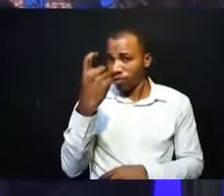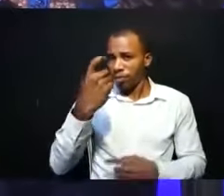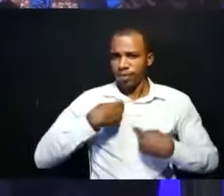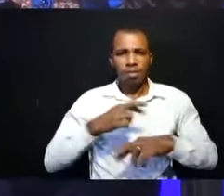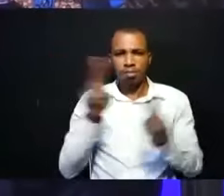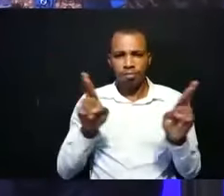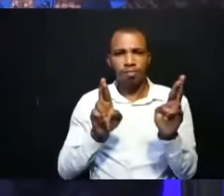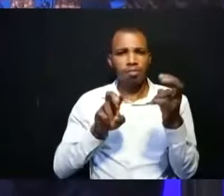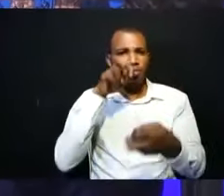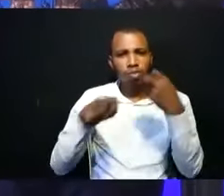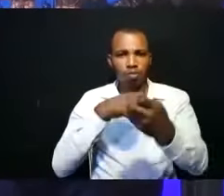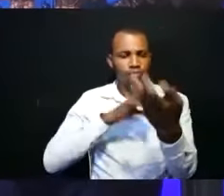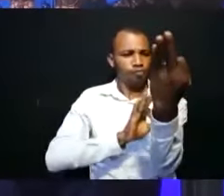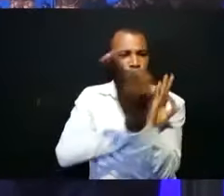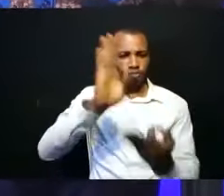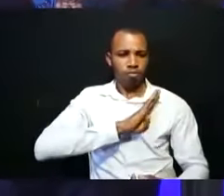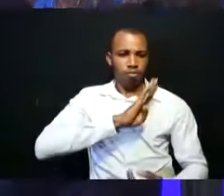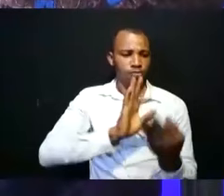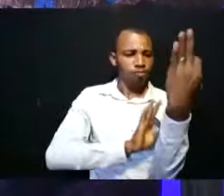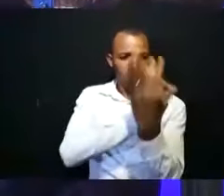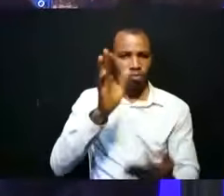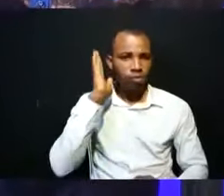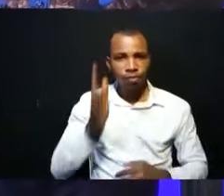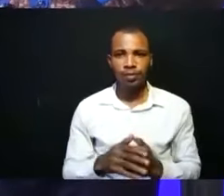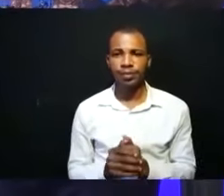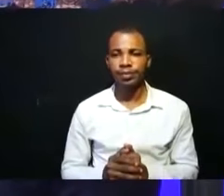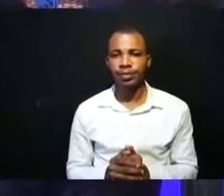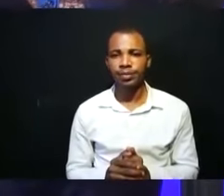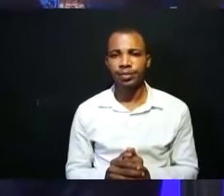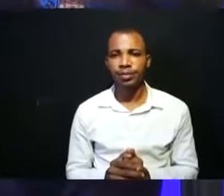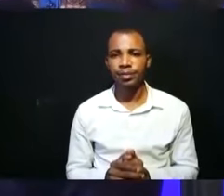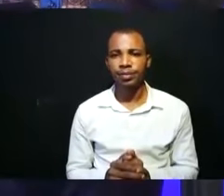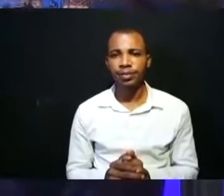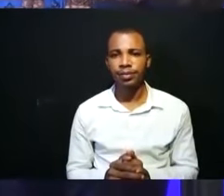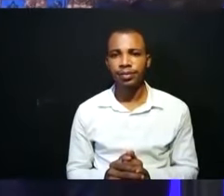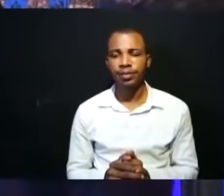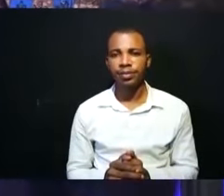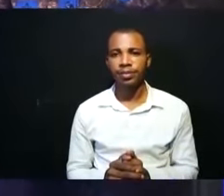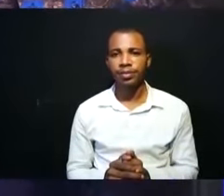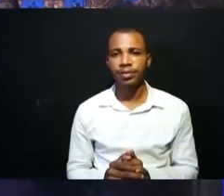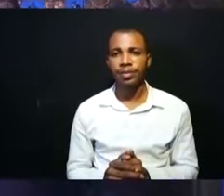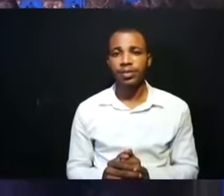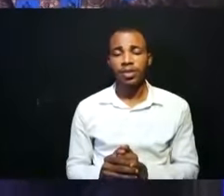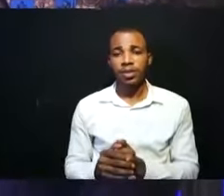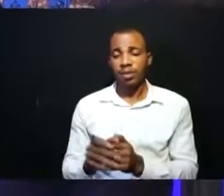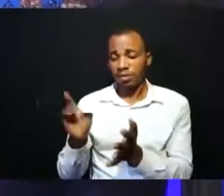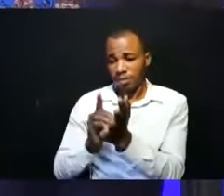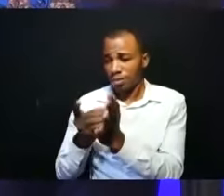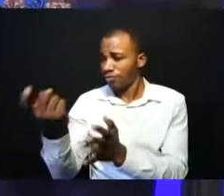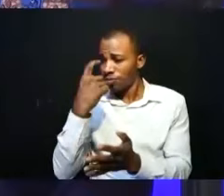facts. Ampa nia eding ena tuwi nanso jitum. Quit